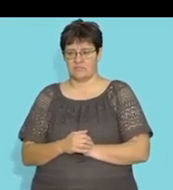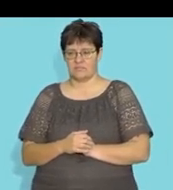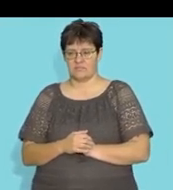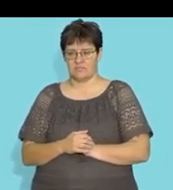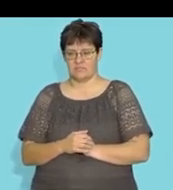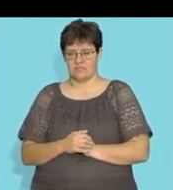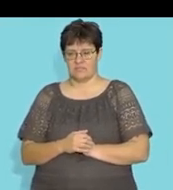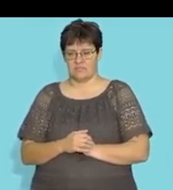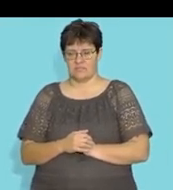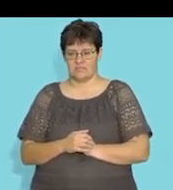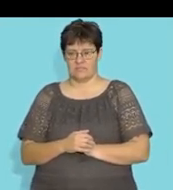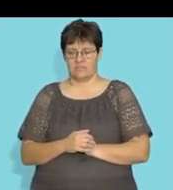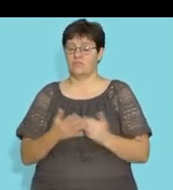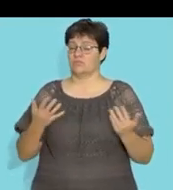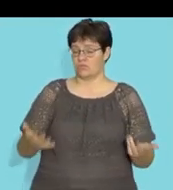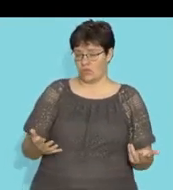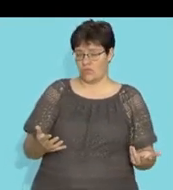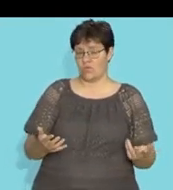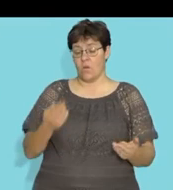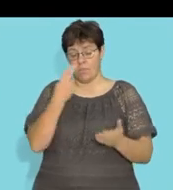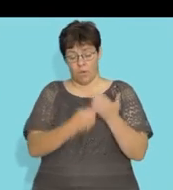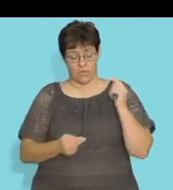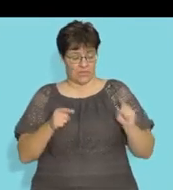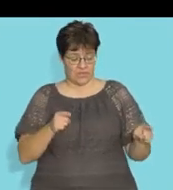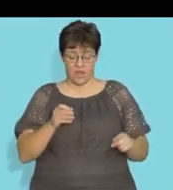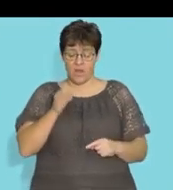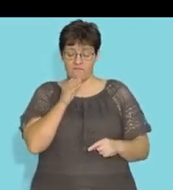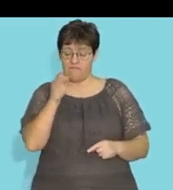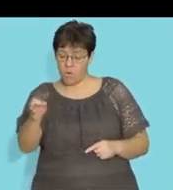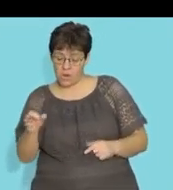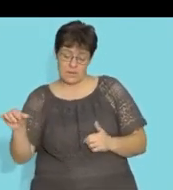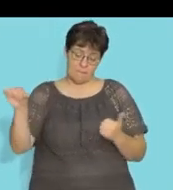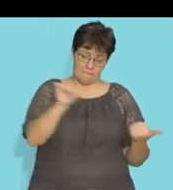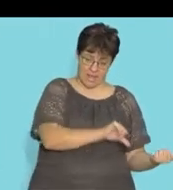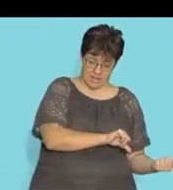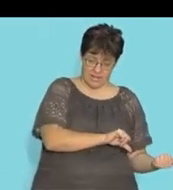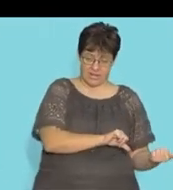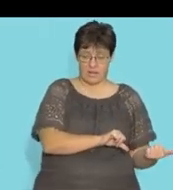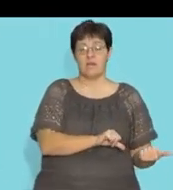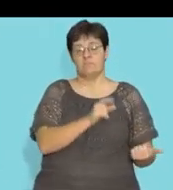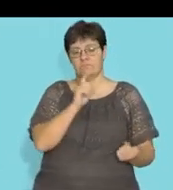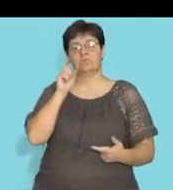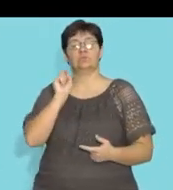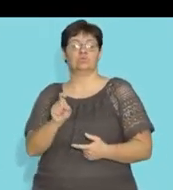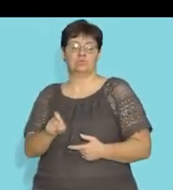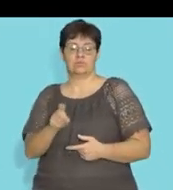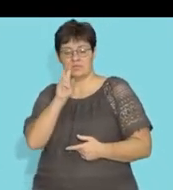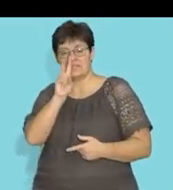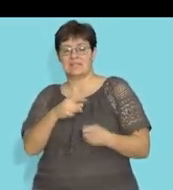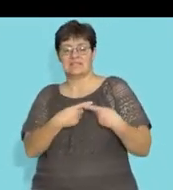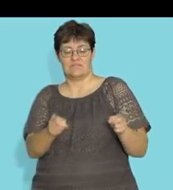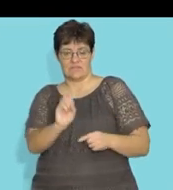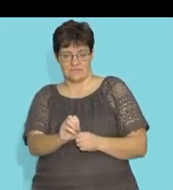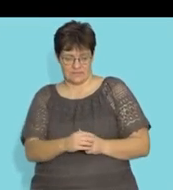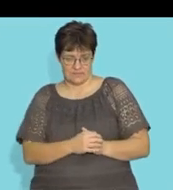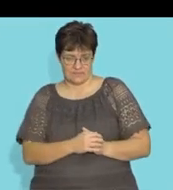it becomes hydrogen chloride. So for both your forward and your reverse reaction, you should be able